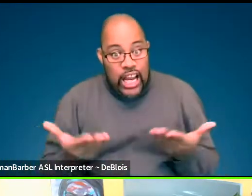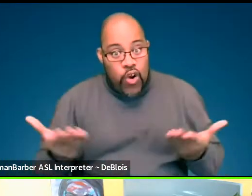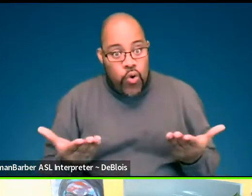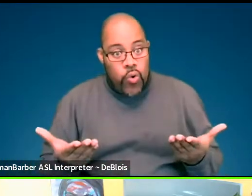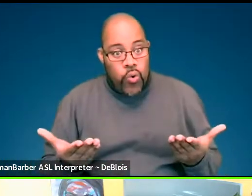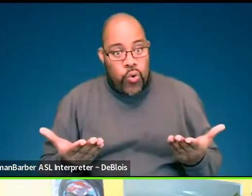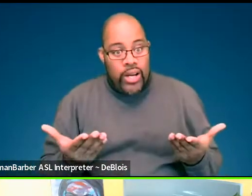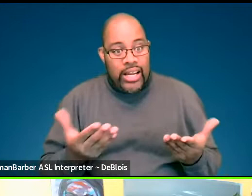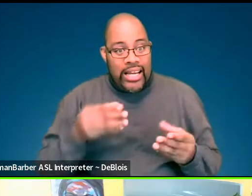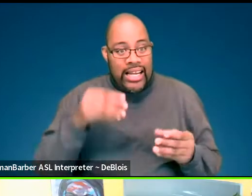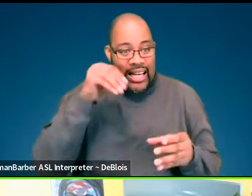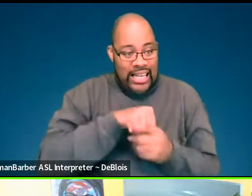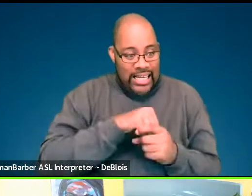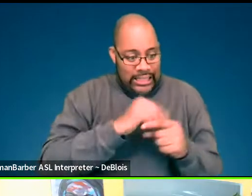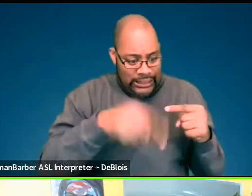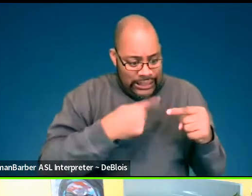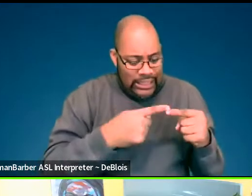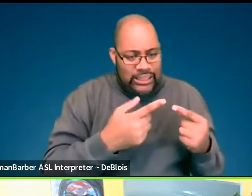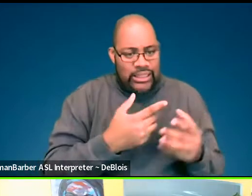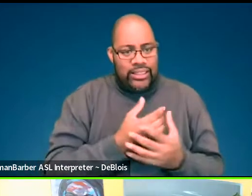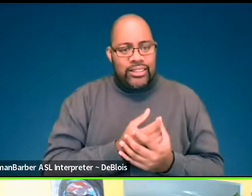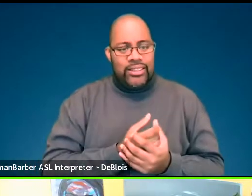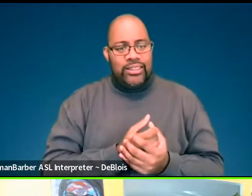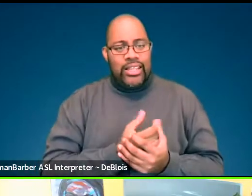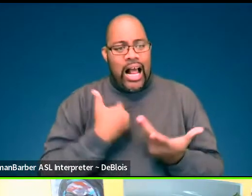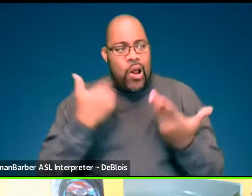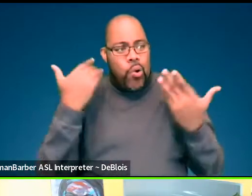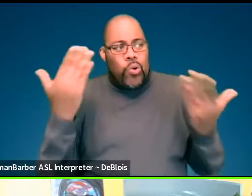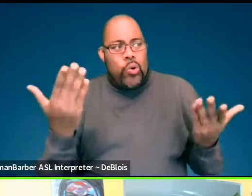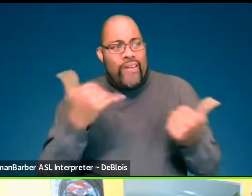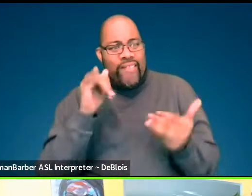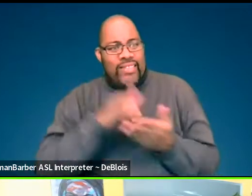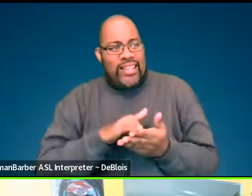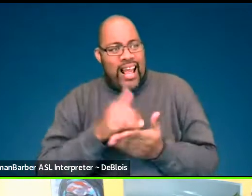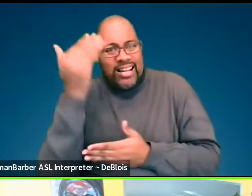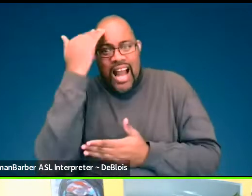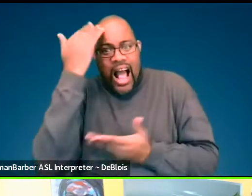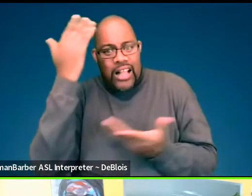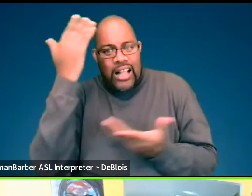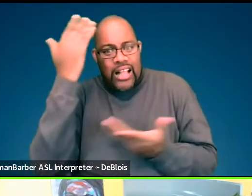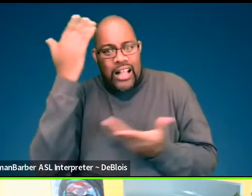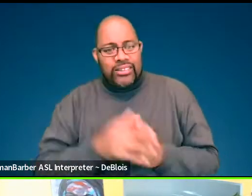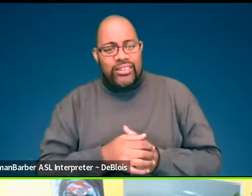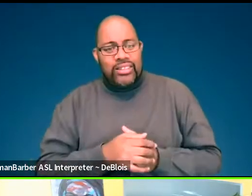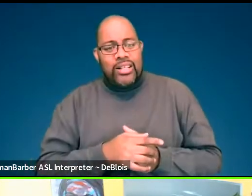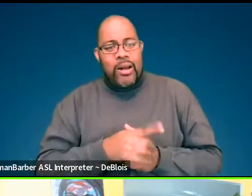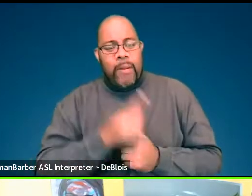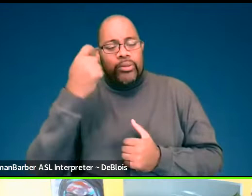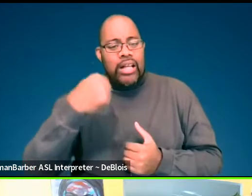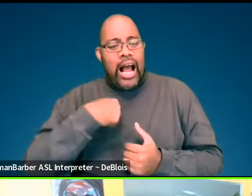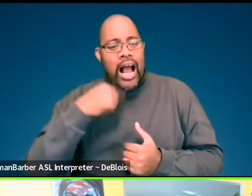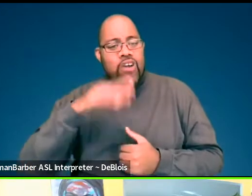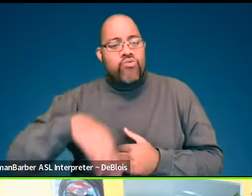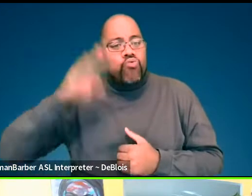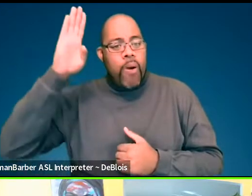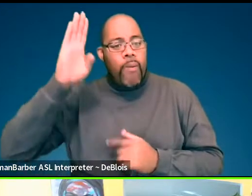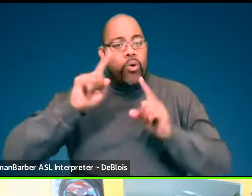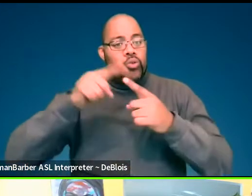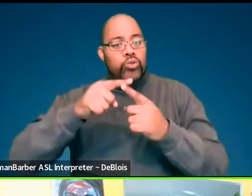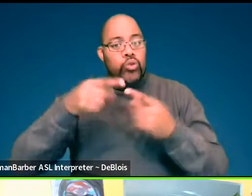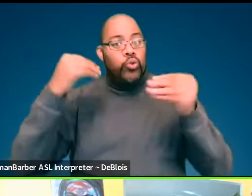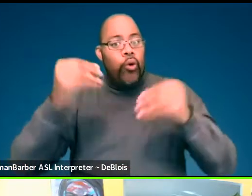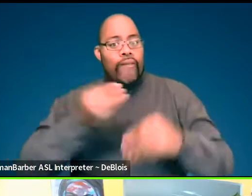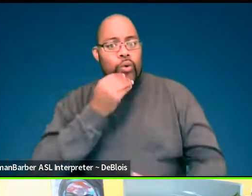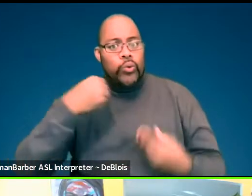Are in season. And I don't know any of that knowledge because I grew up going to a grocery